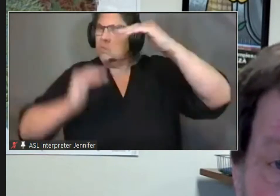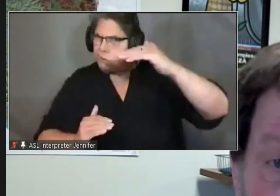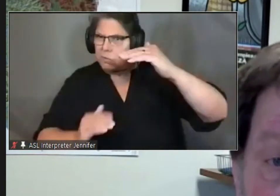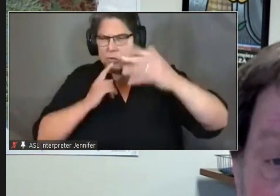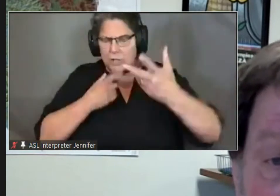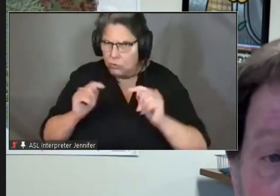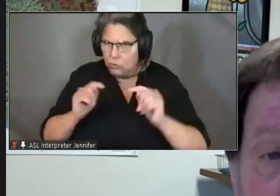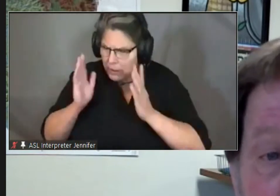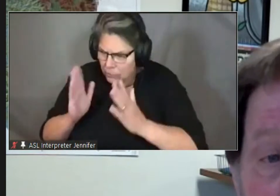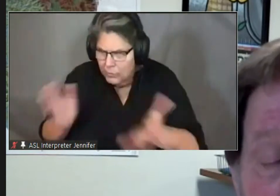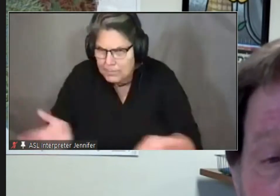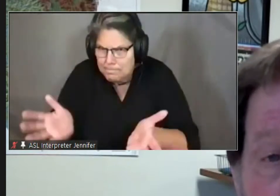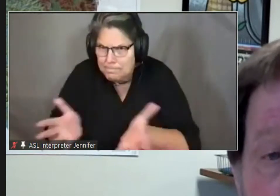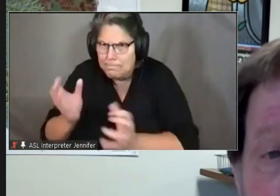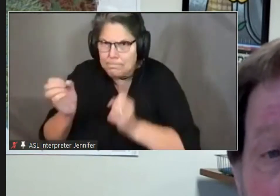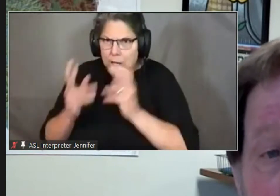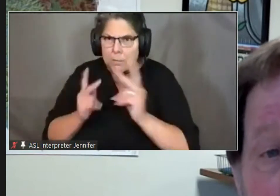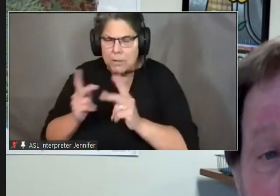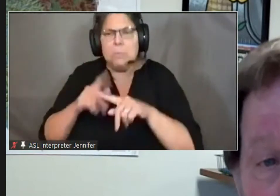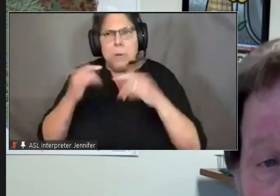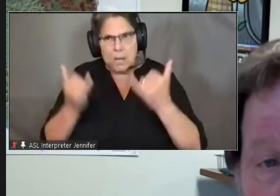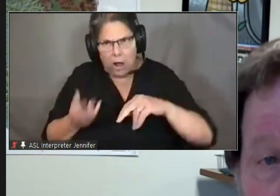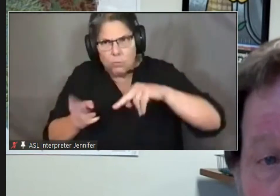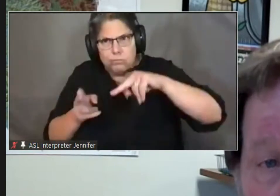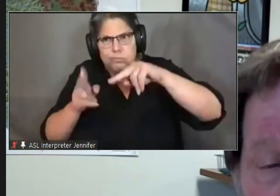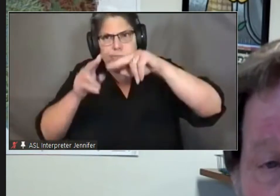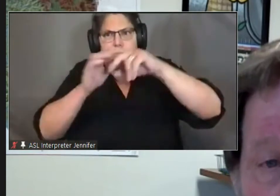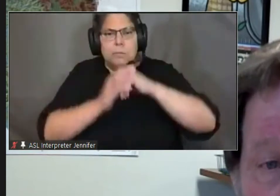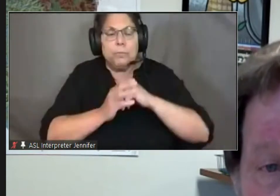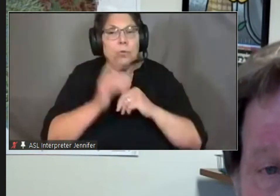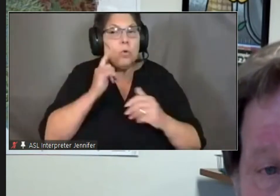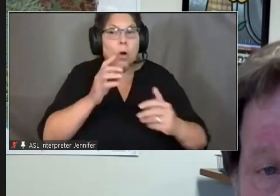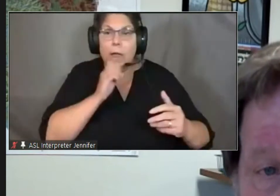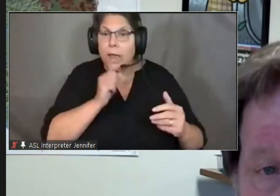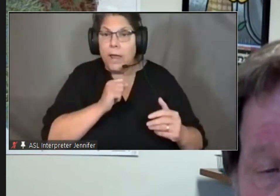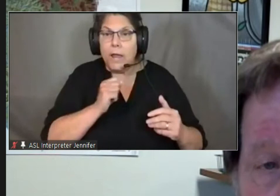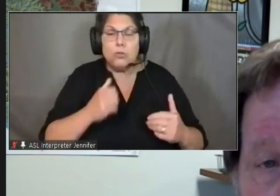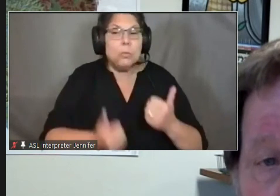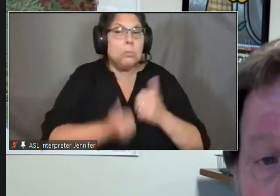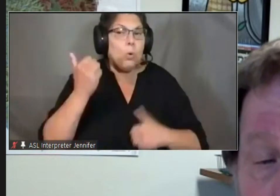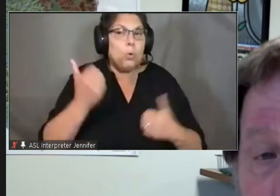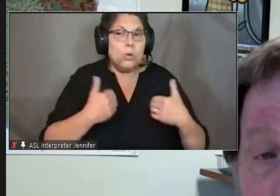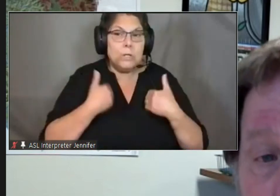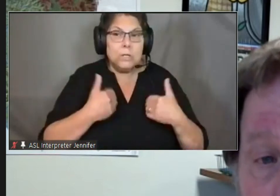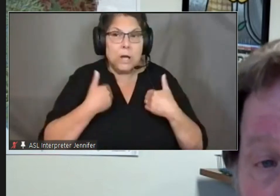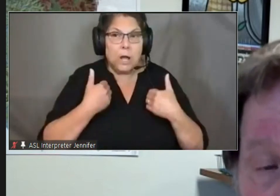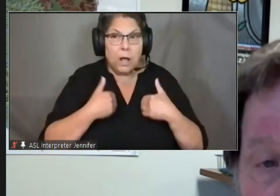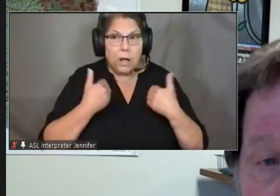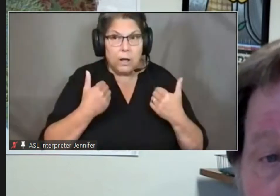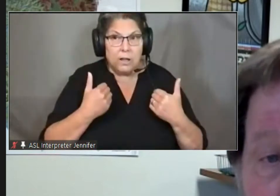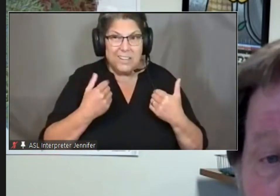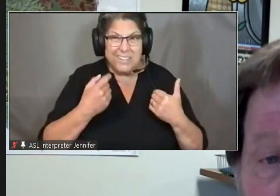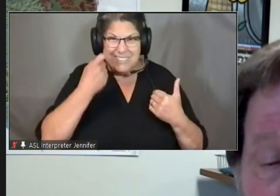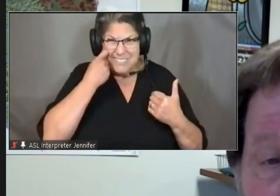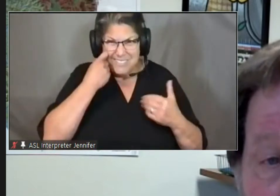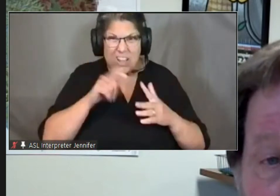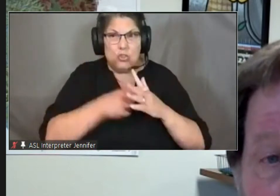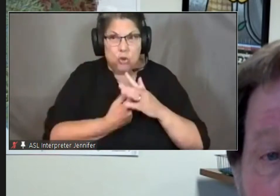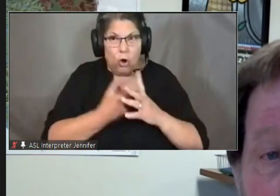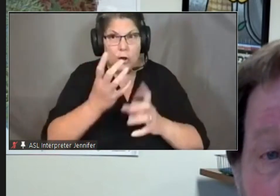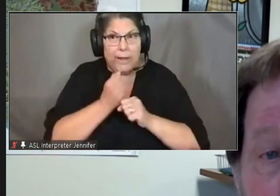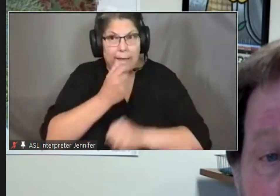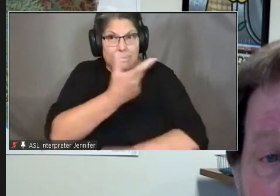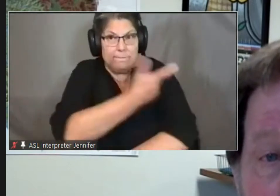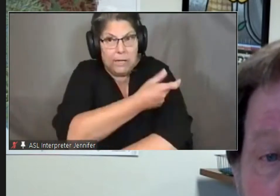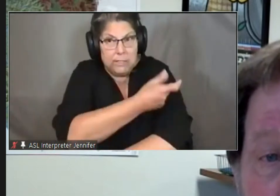community. In terms of age groups, the youngest, who are just starting to have their vaccines